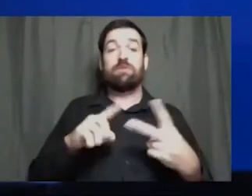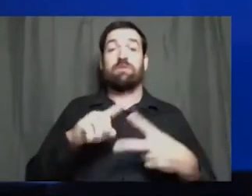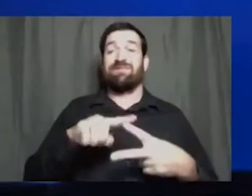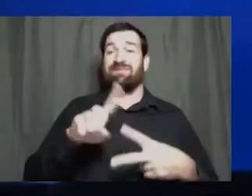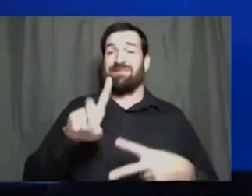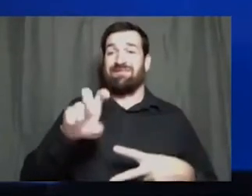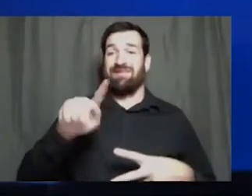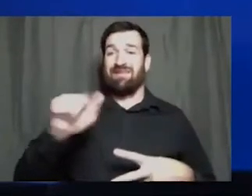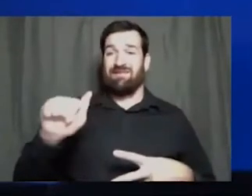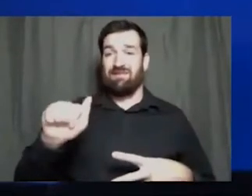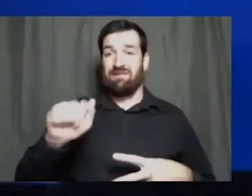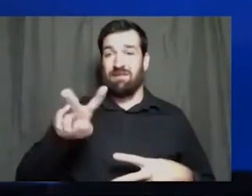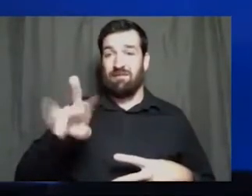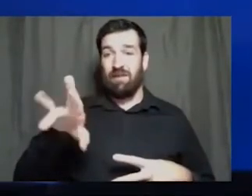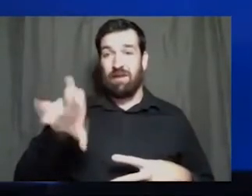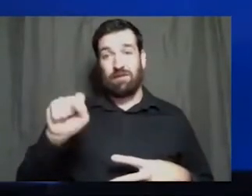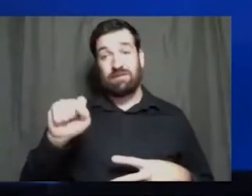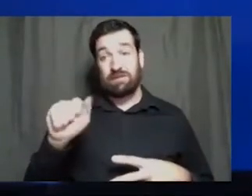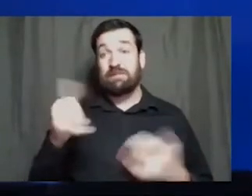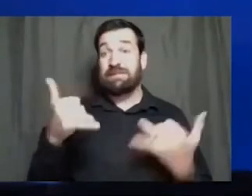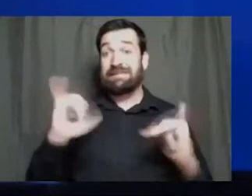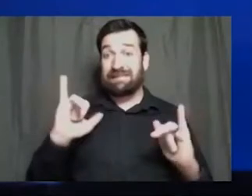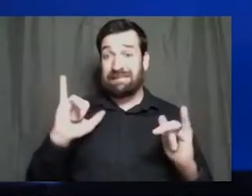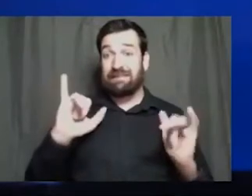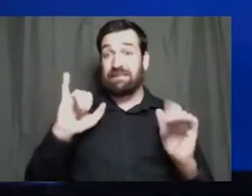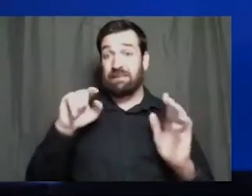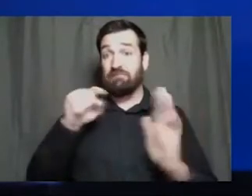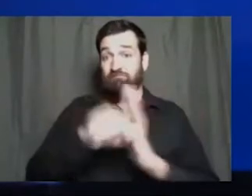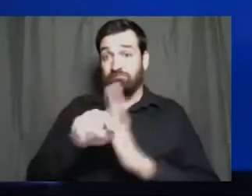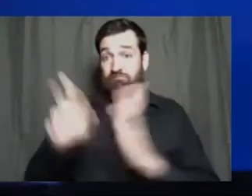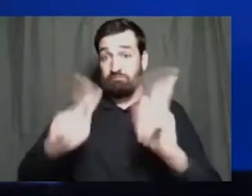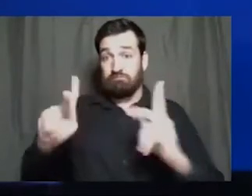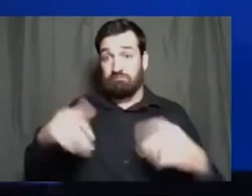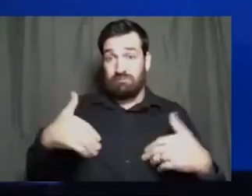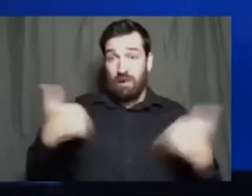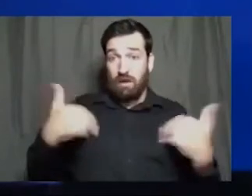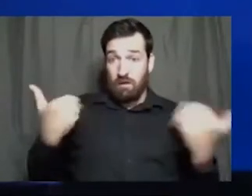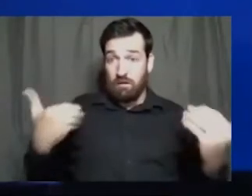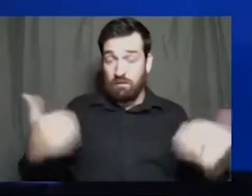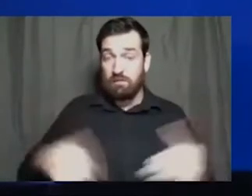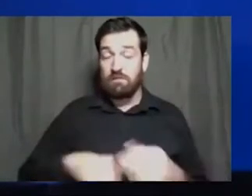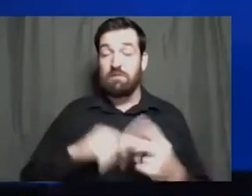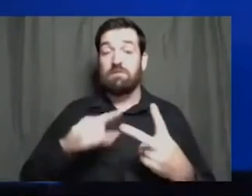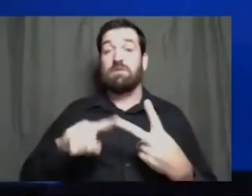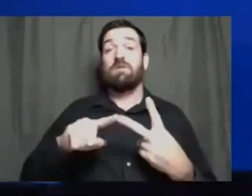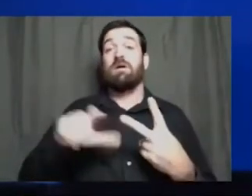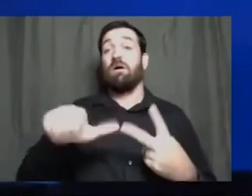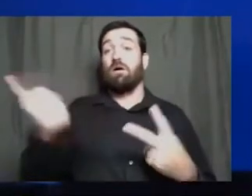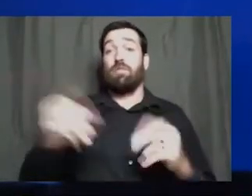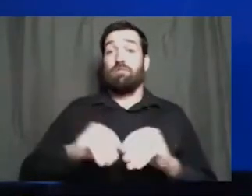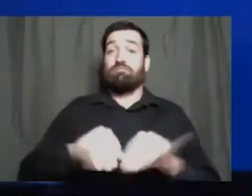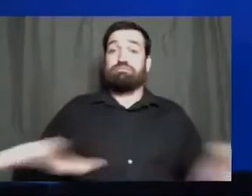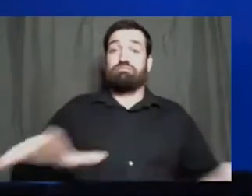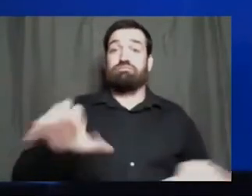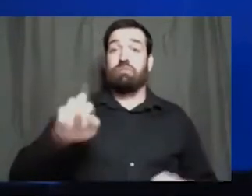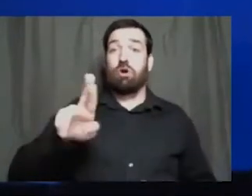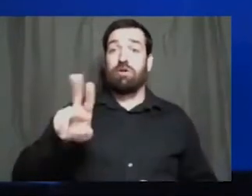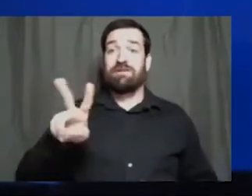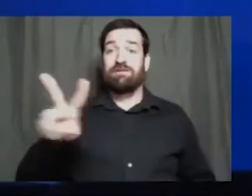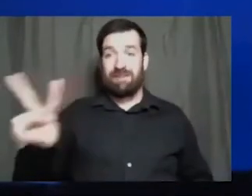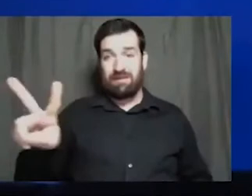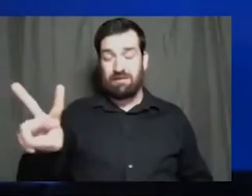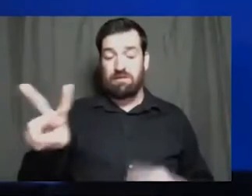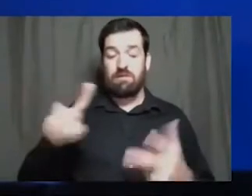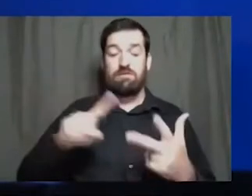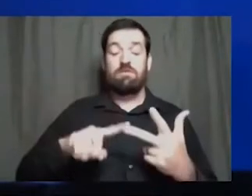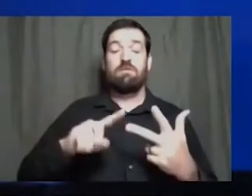who are very young. B, there is another outbreak now of RSV and some other viruses in the community. C, our numbers